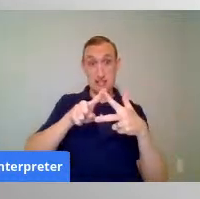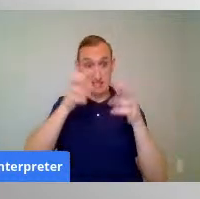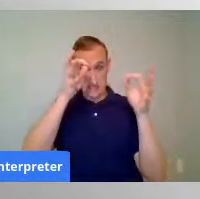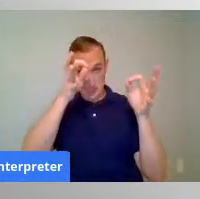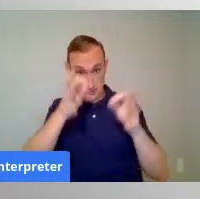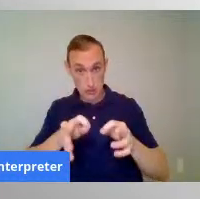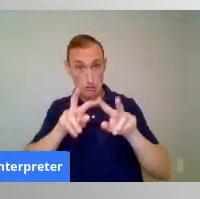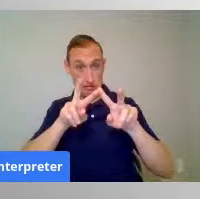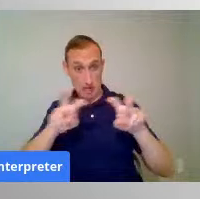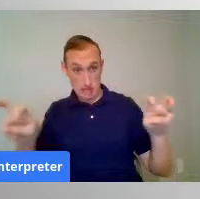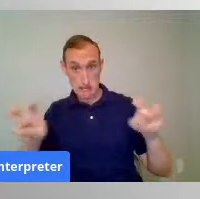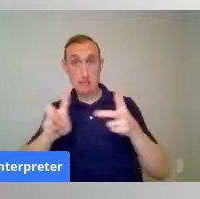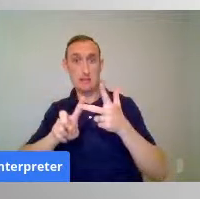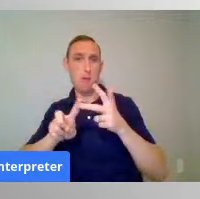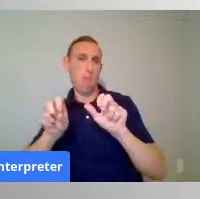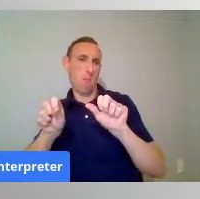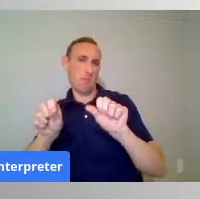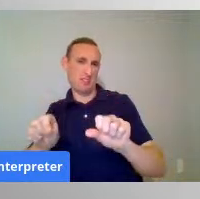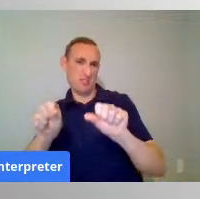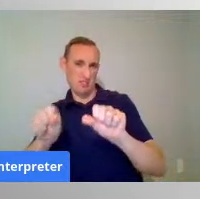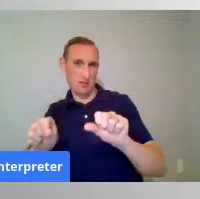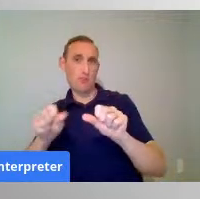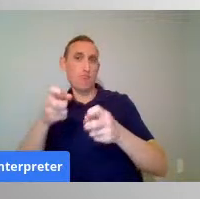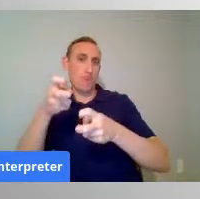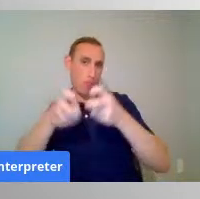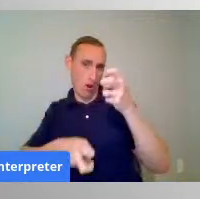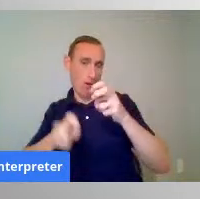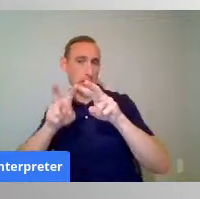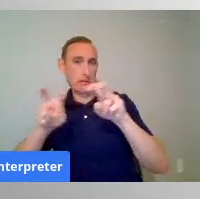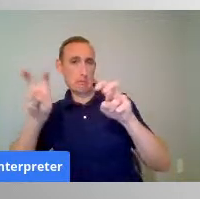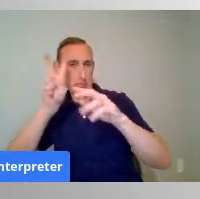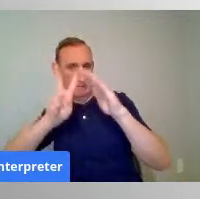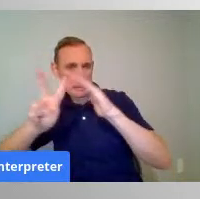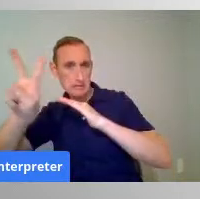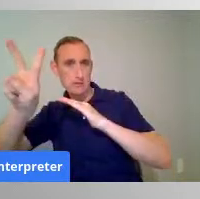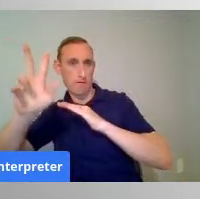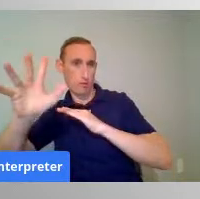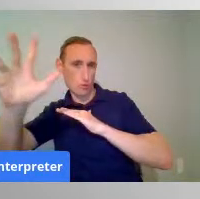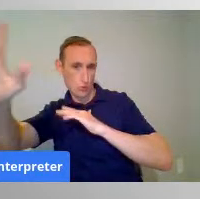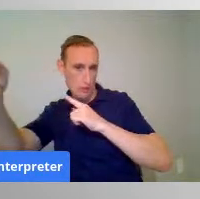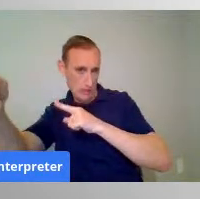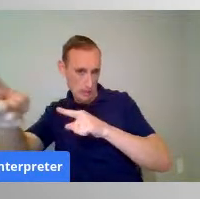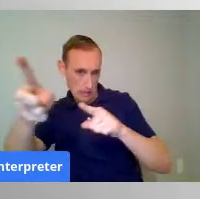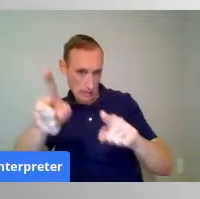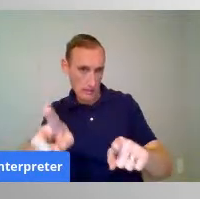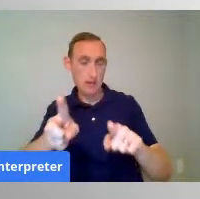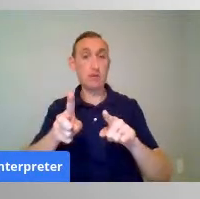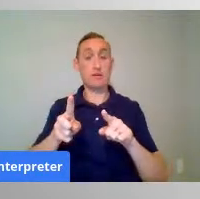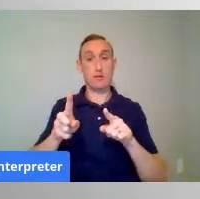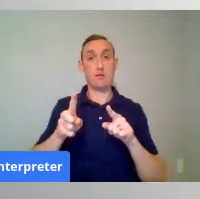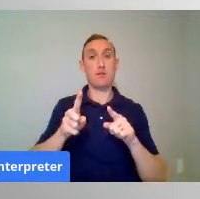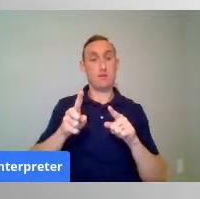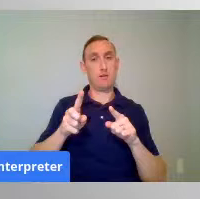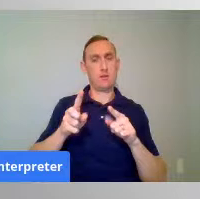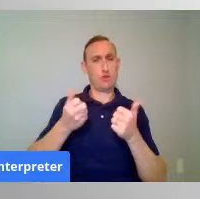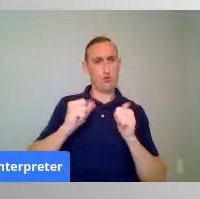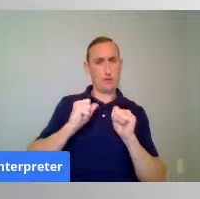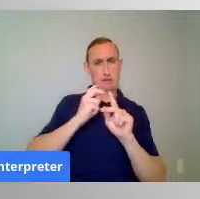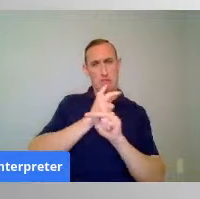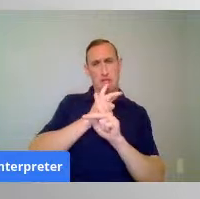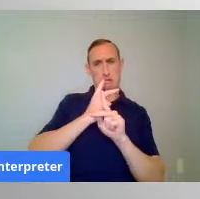and then potential problem analysis. So that's predicting what might happen in the future and looking at how we might be able